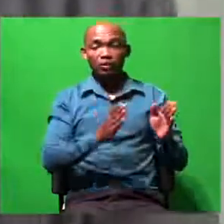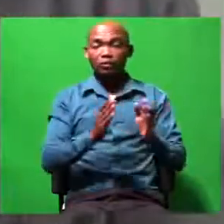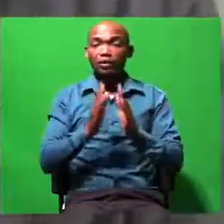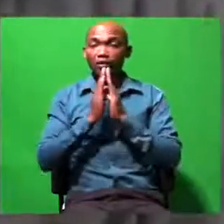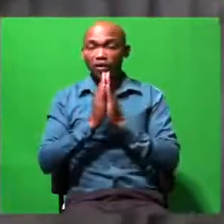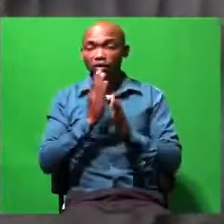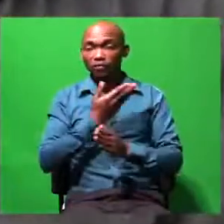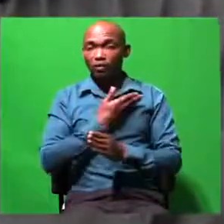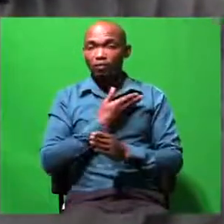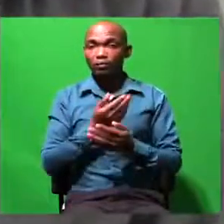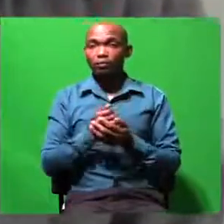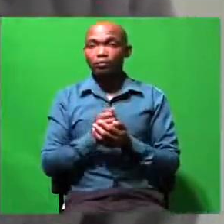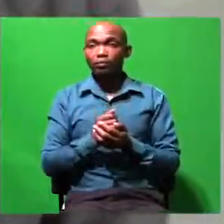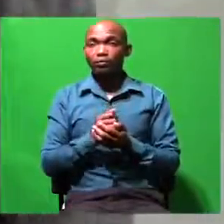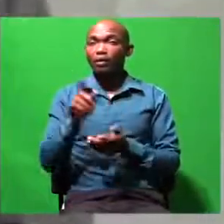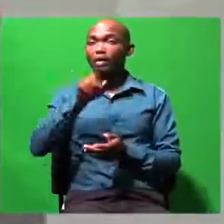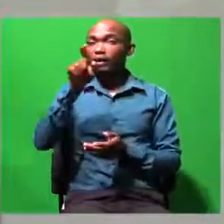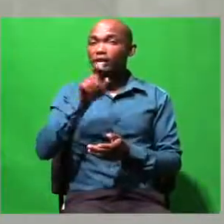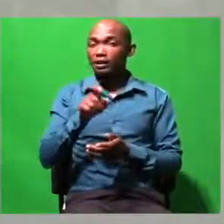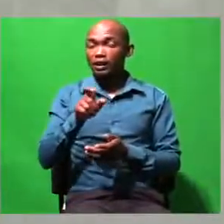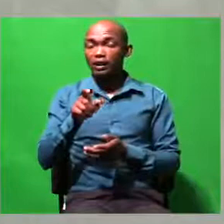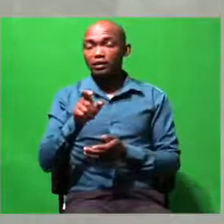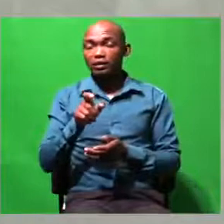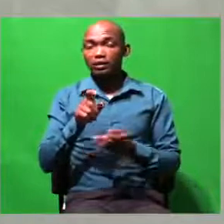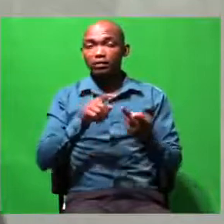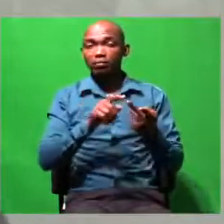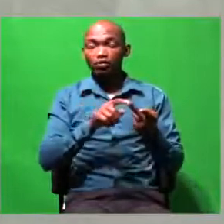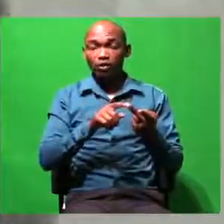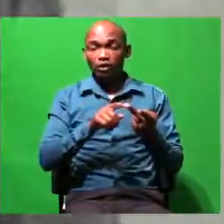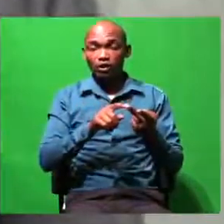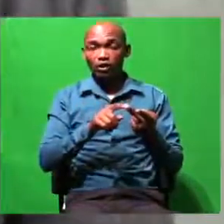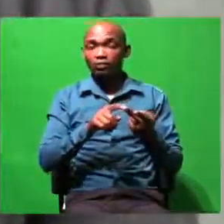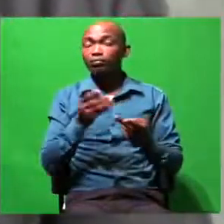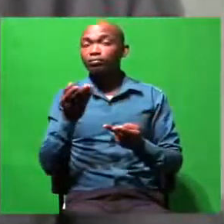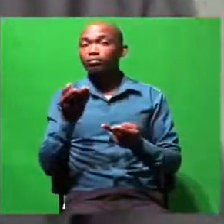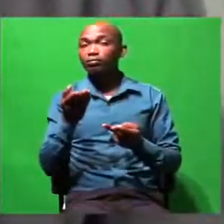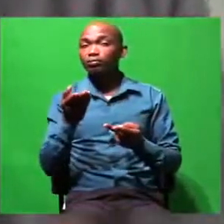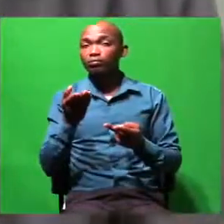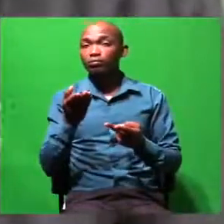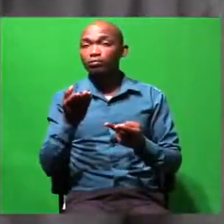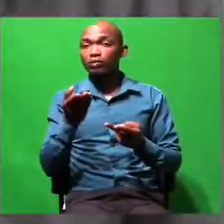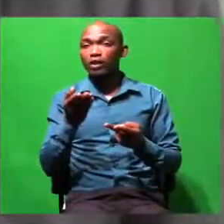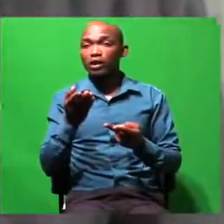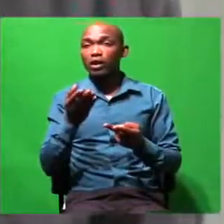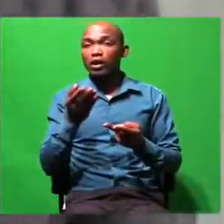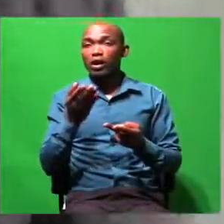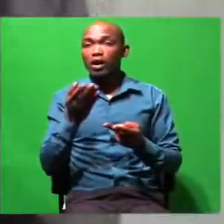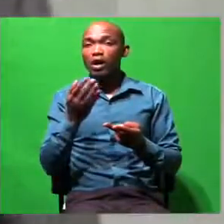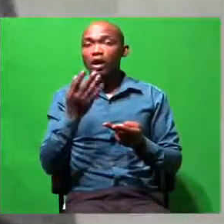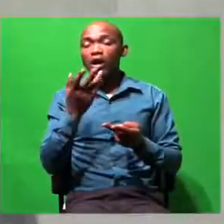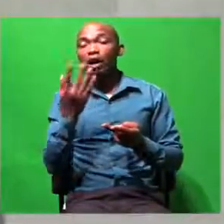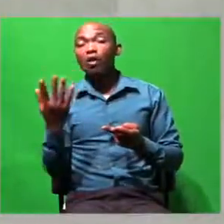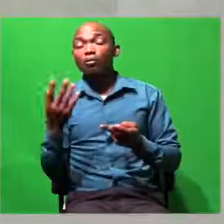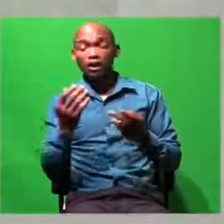much. And the second question, can you tell me the organ of government? How many organ of